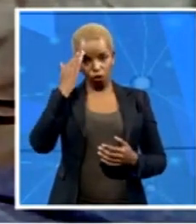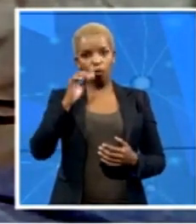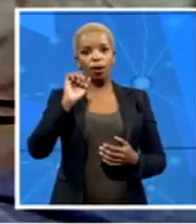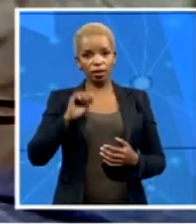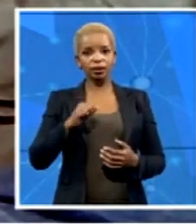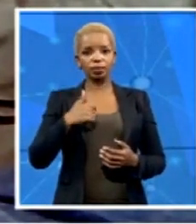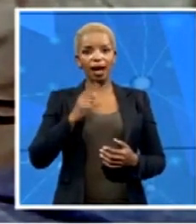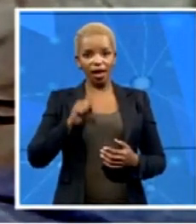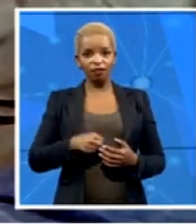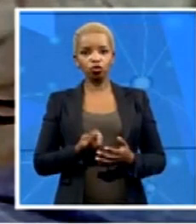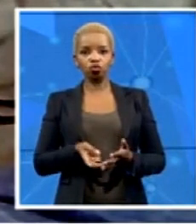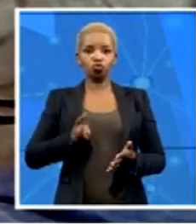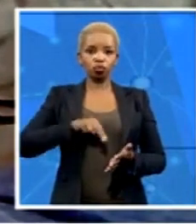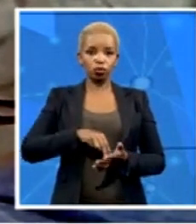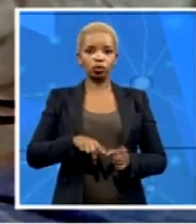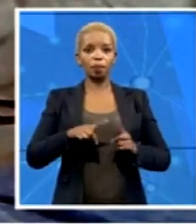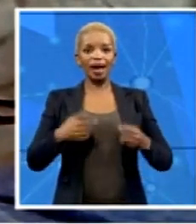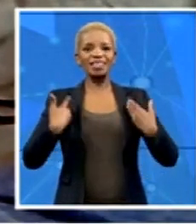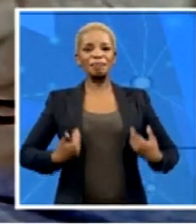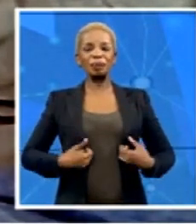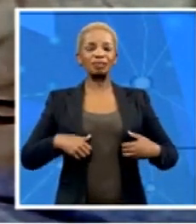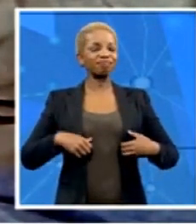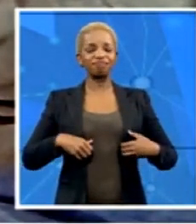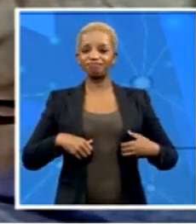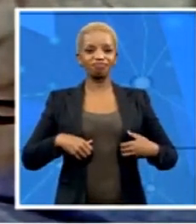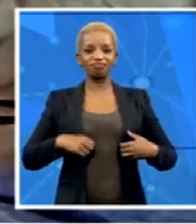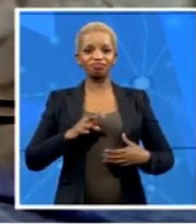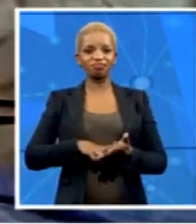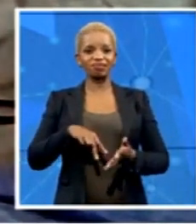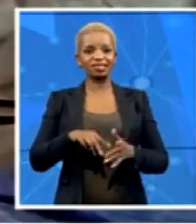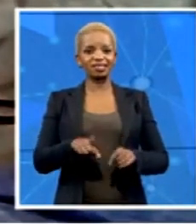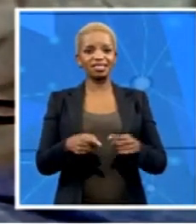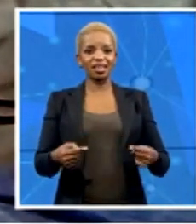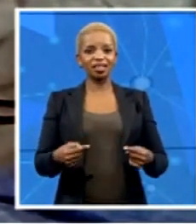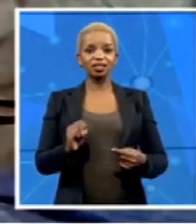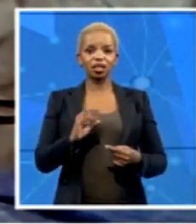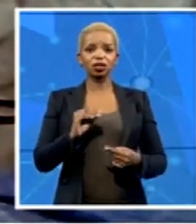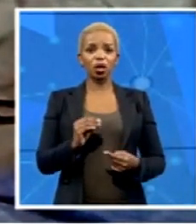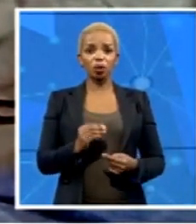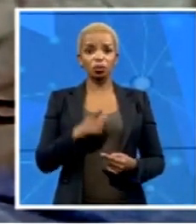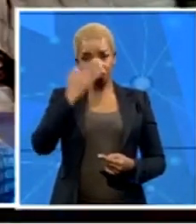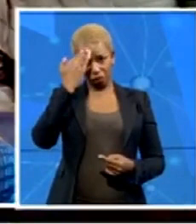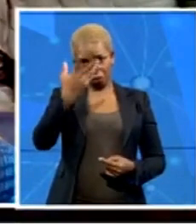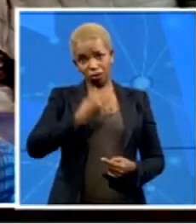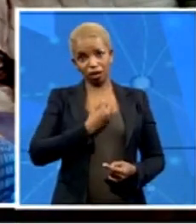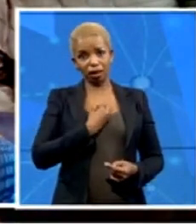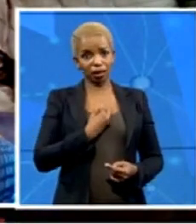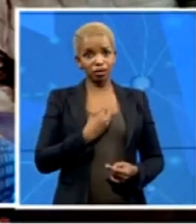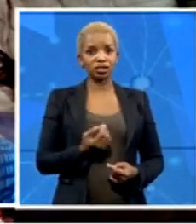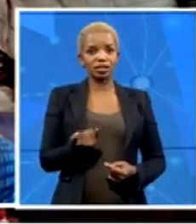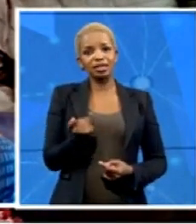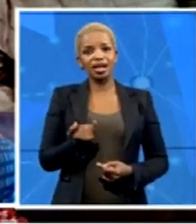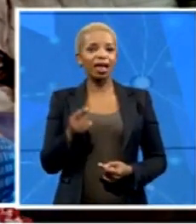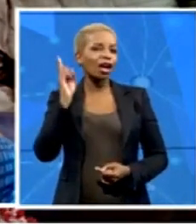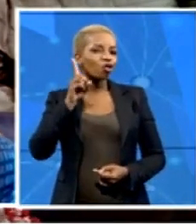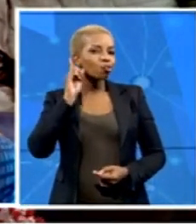pretty much like teenagers. They don't want to listen. They don't want to do what you want them to do. They just do their own thing. Right. And I understand that you